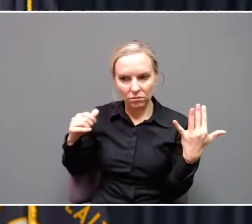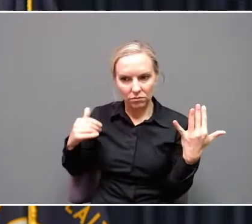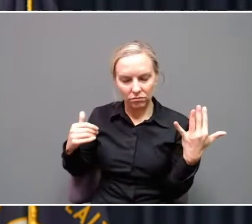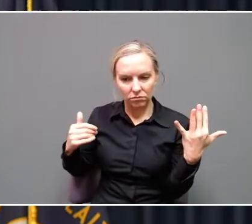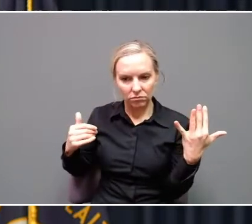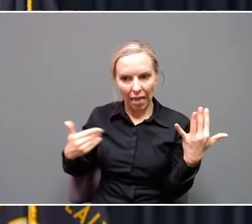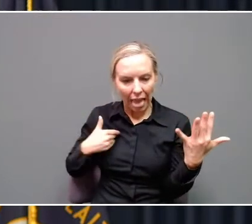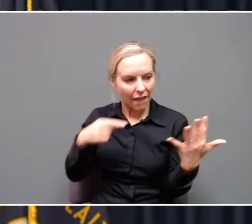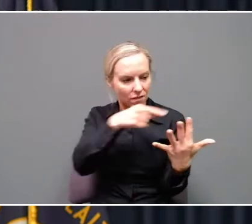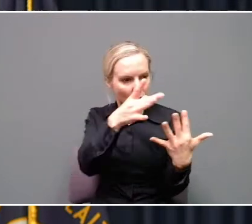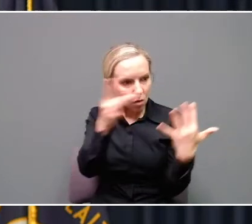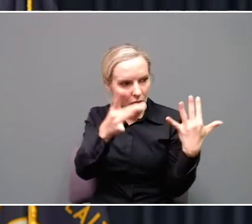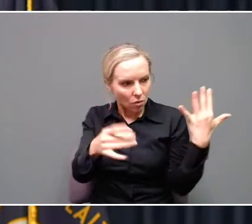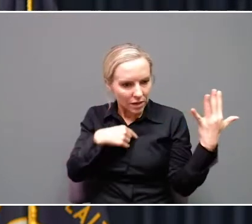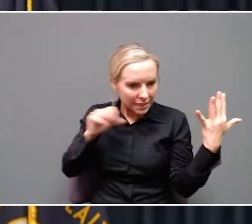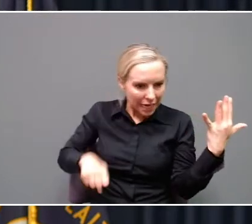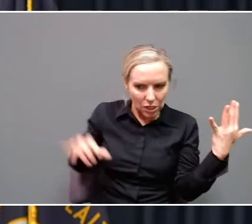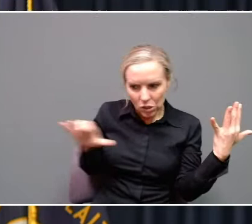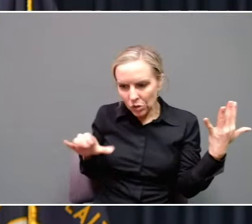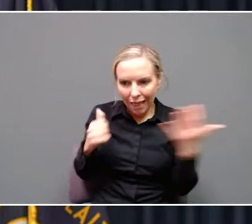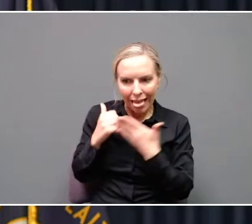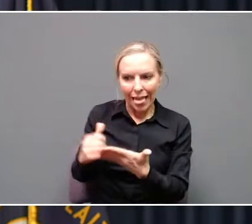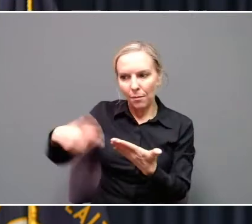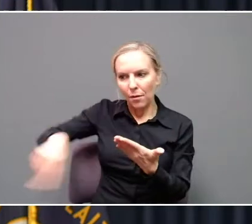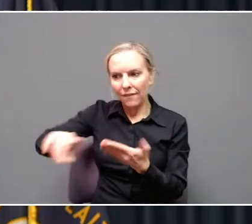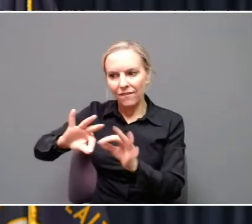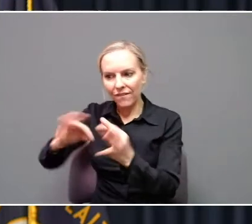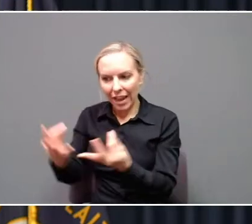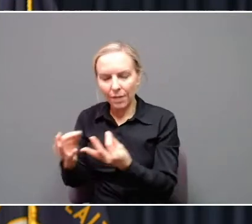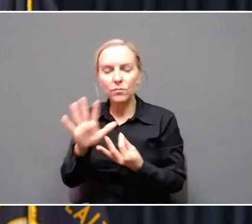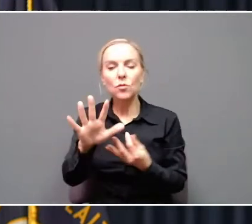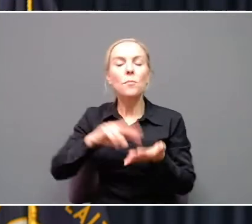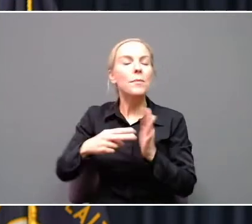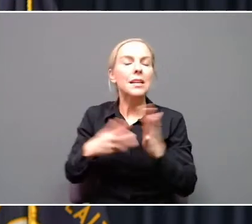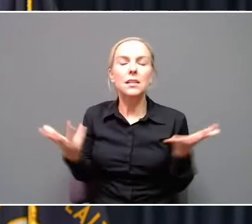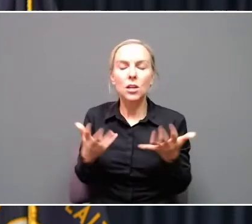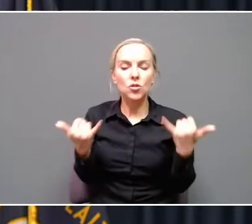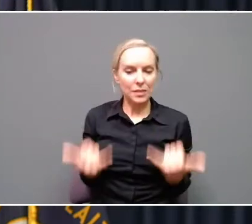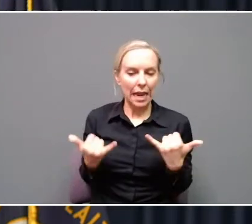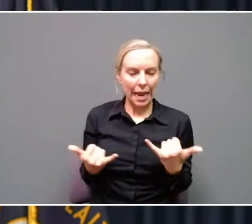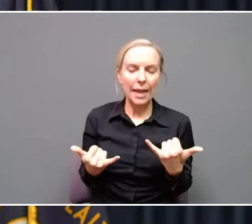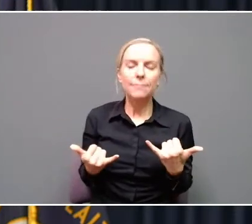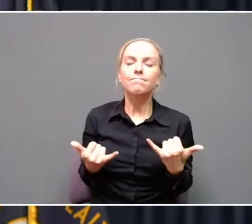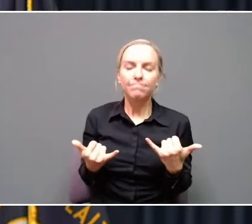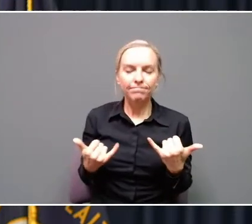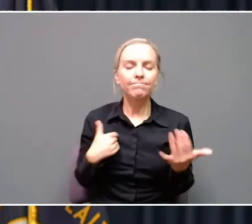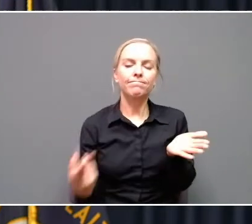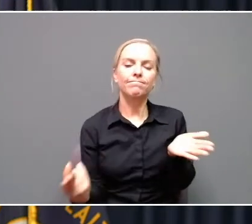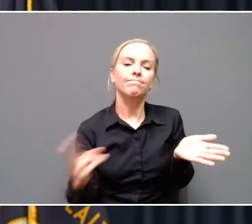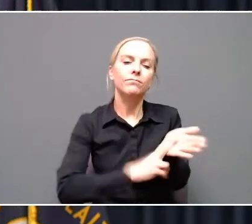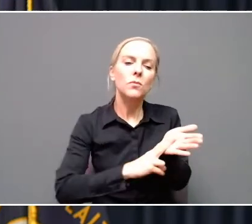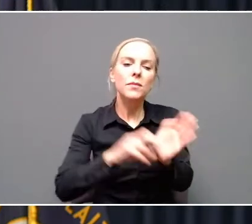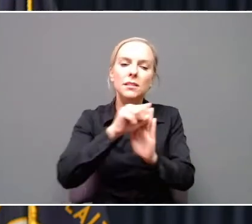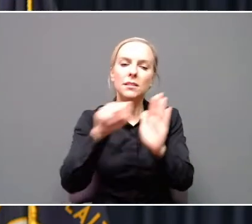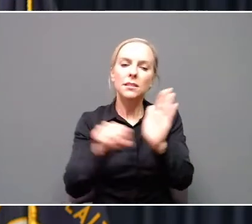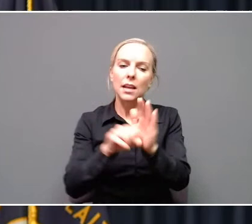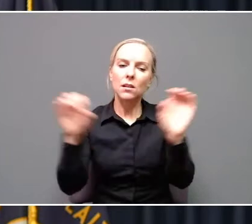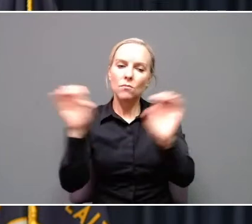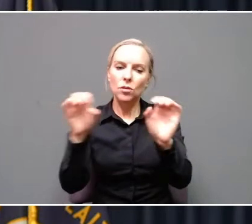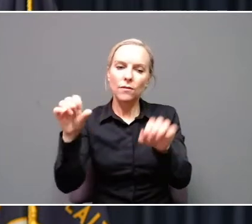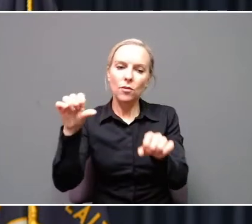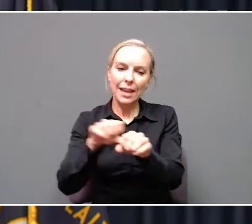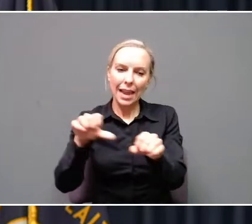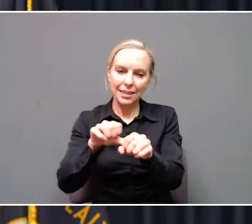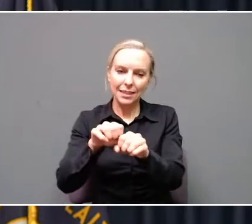families. Today, I'm taking another step. I'm signing a state of emergency on gas prices here